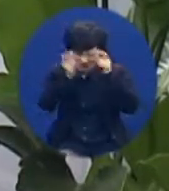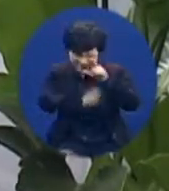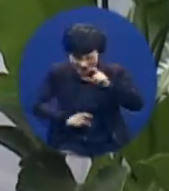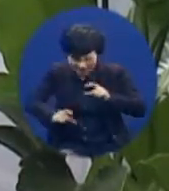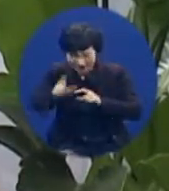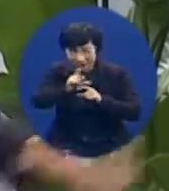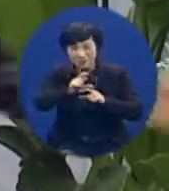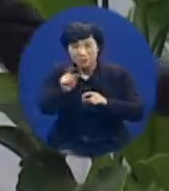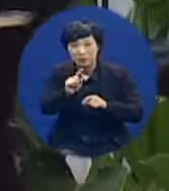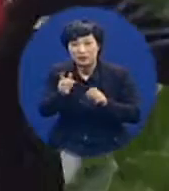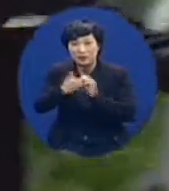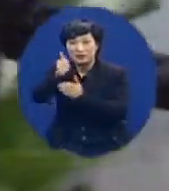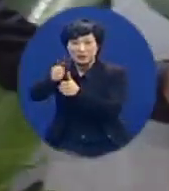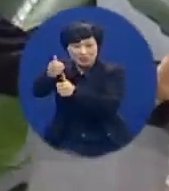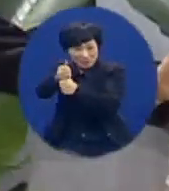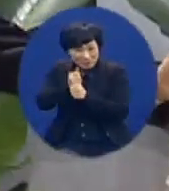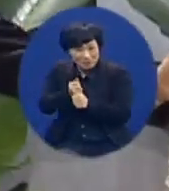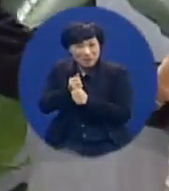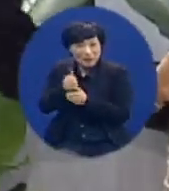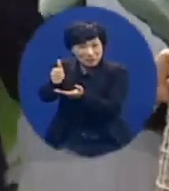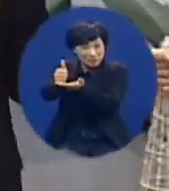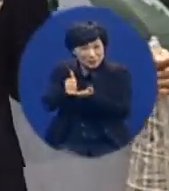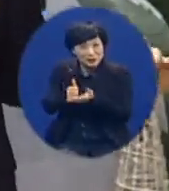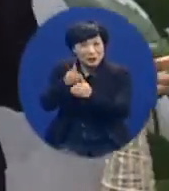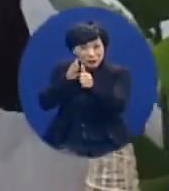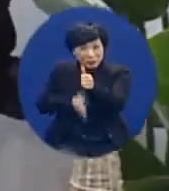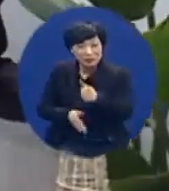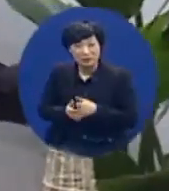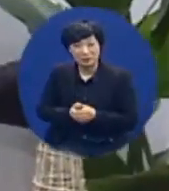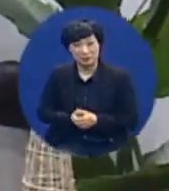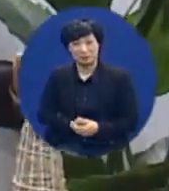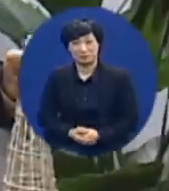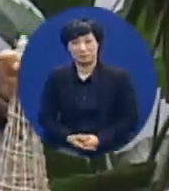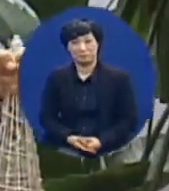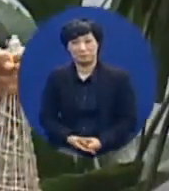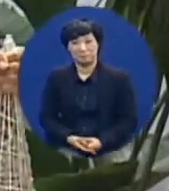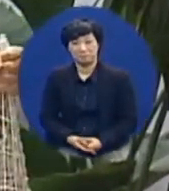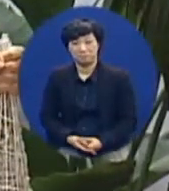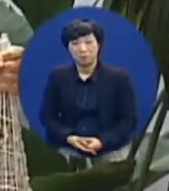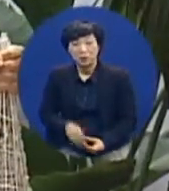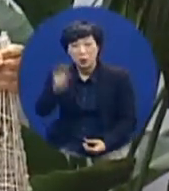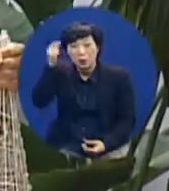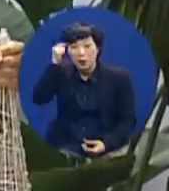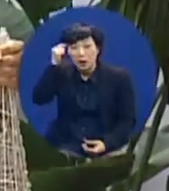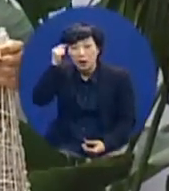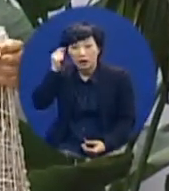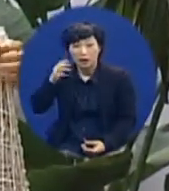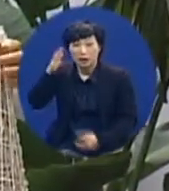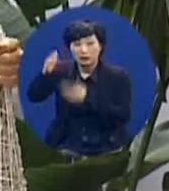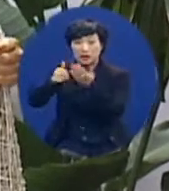More painful it is, the more I try to rely on Jesus.